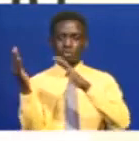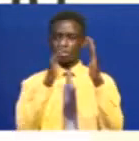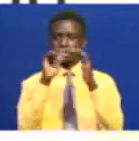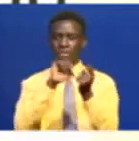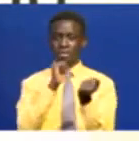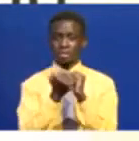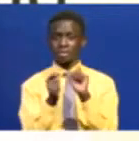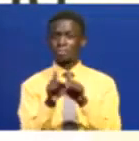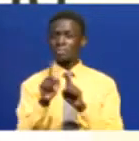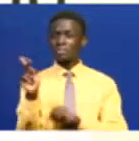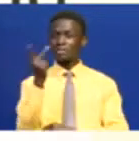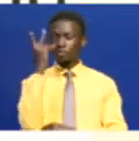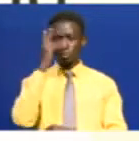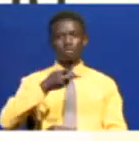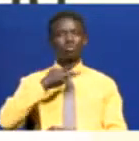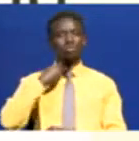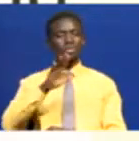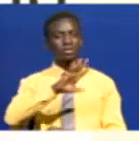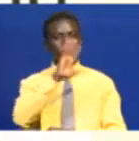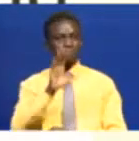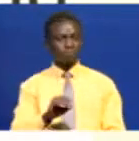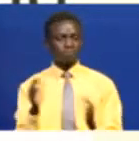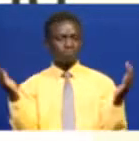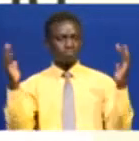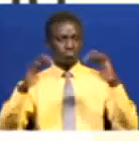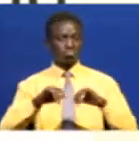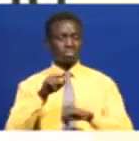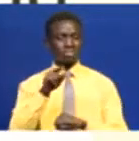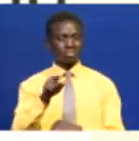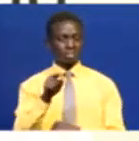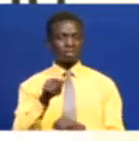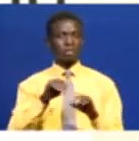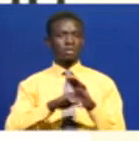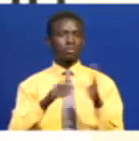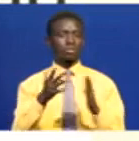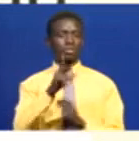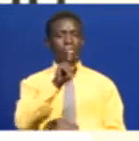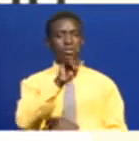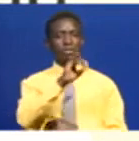will be hosting the Africa Climate Summit at the Kenyatta International Convention Center